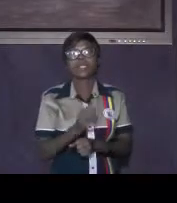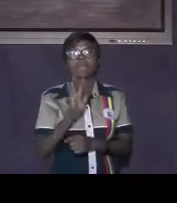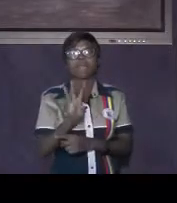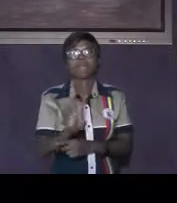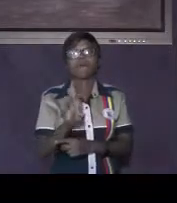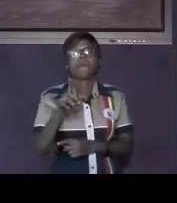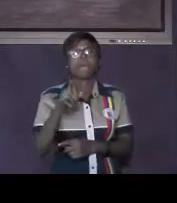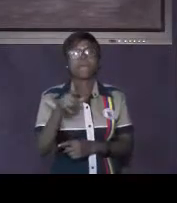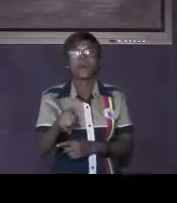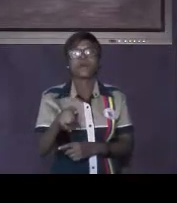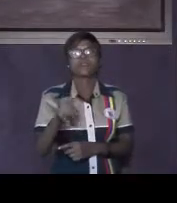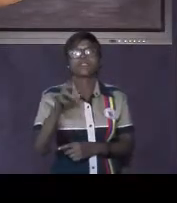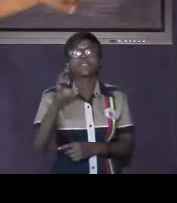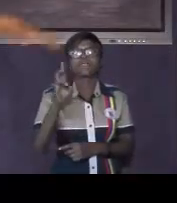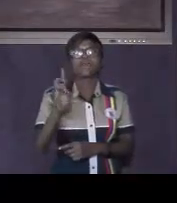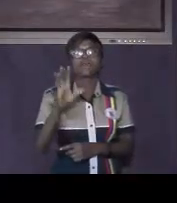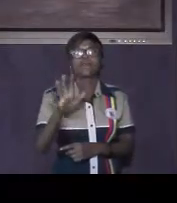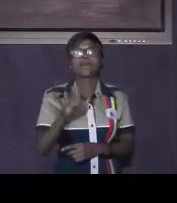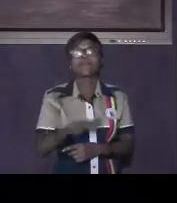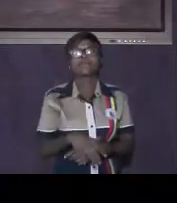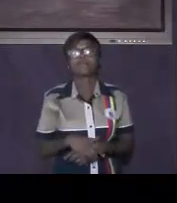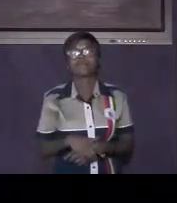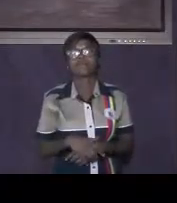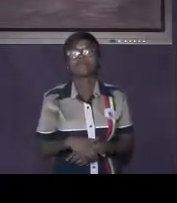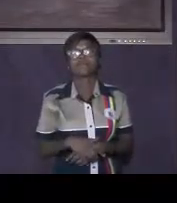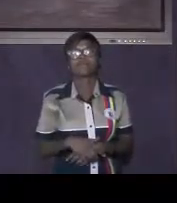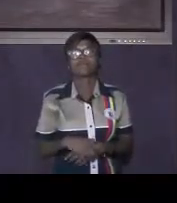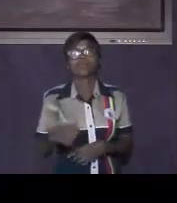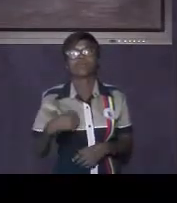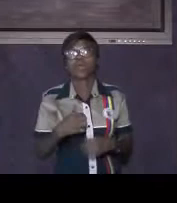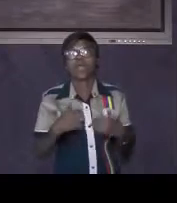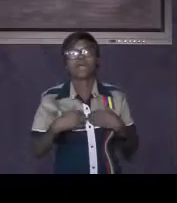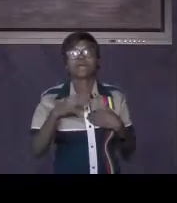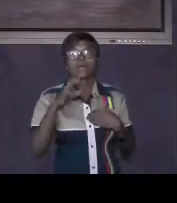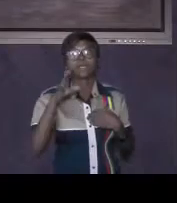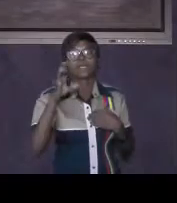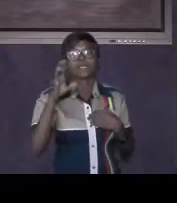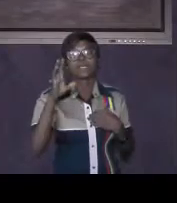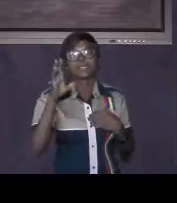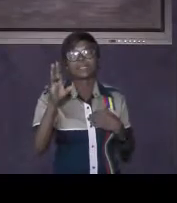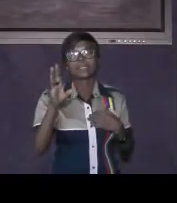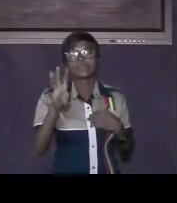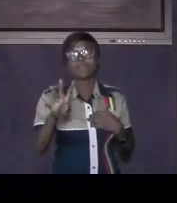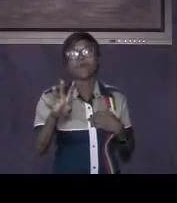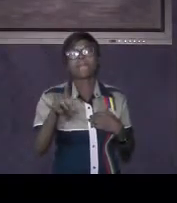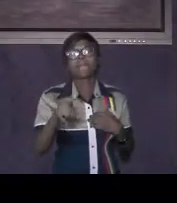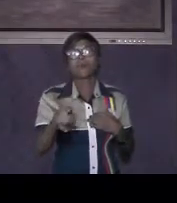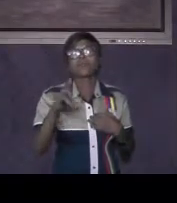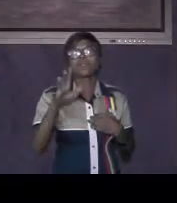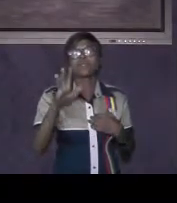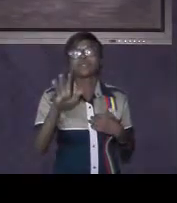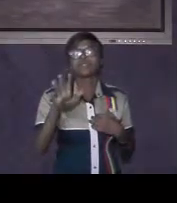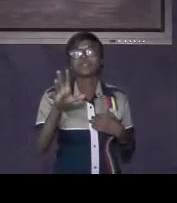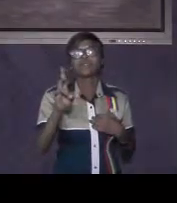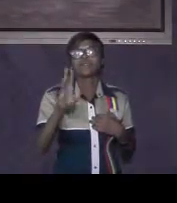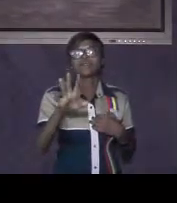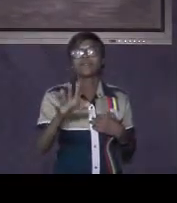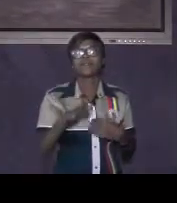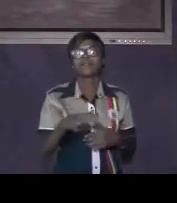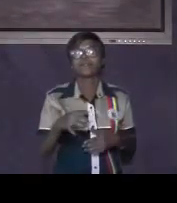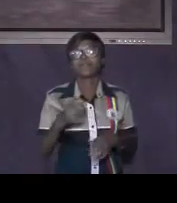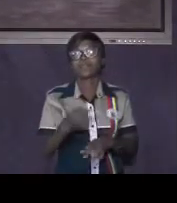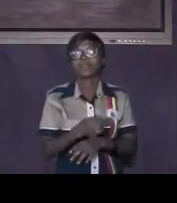we get 4.75. And so we have 4.75 times 1 kilometer